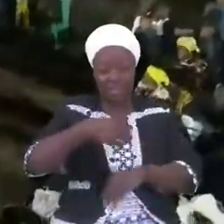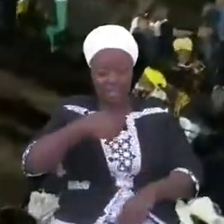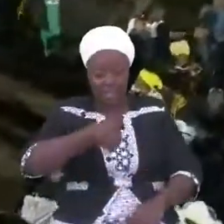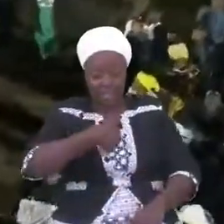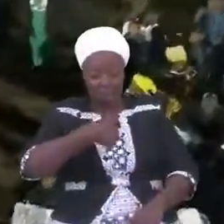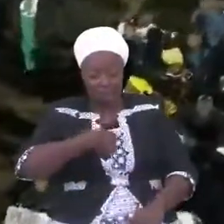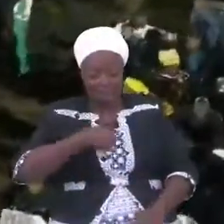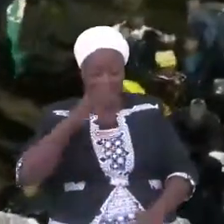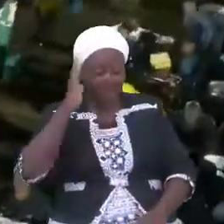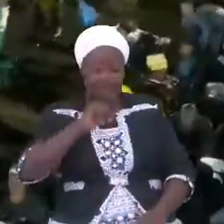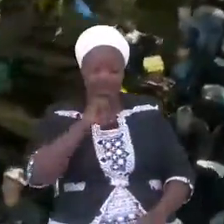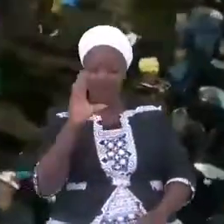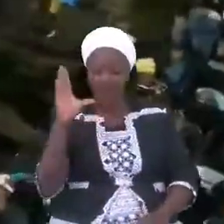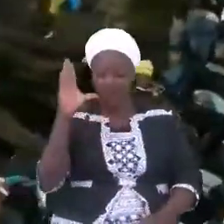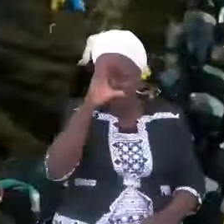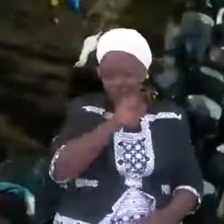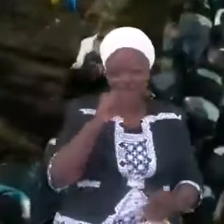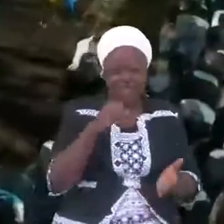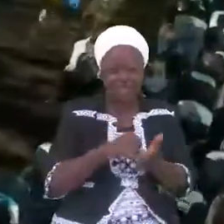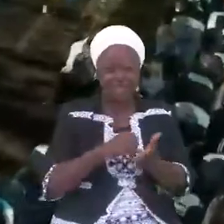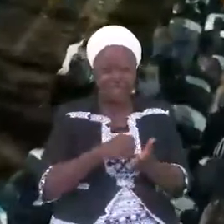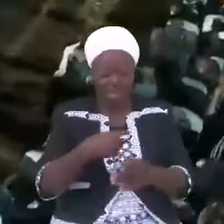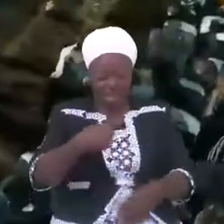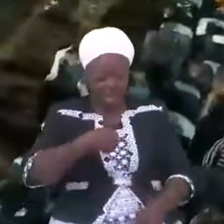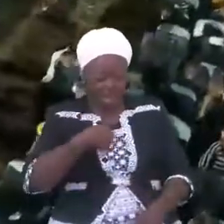I will not miss my miracle.